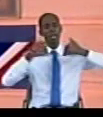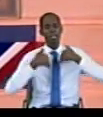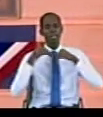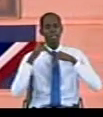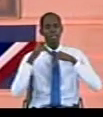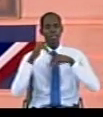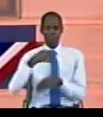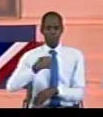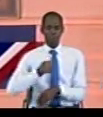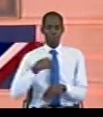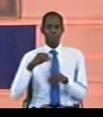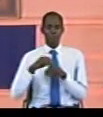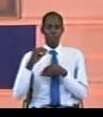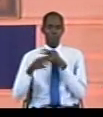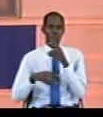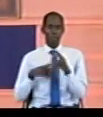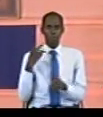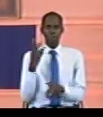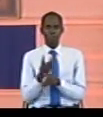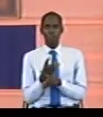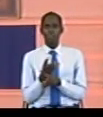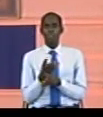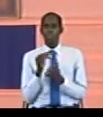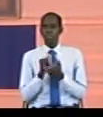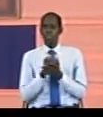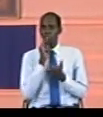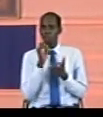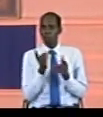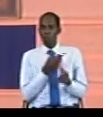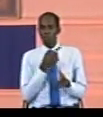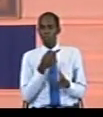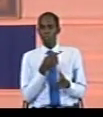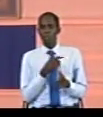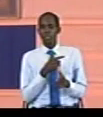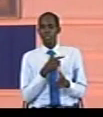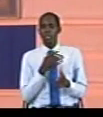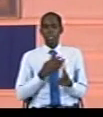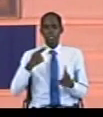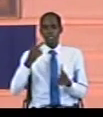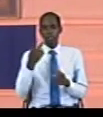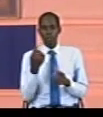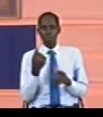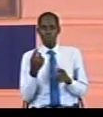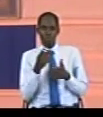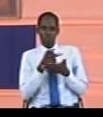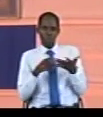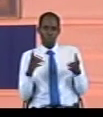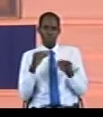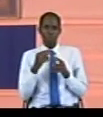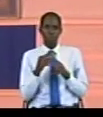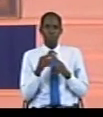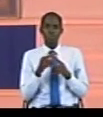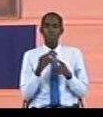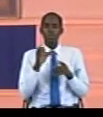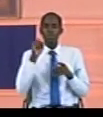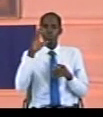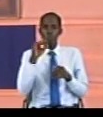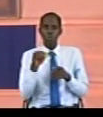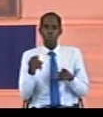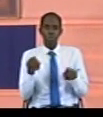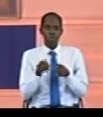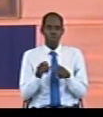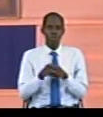world. That's the first part of that verse. The second part of that verse, so even so have I also